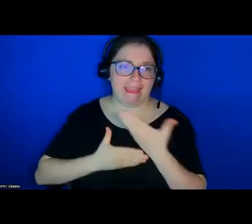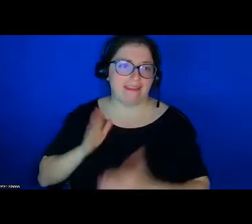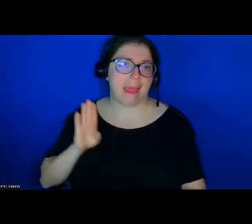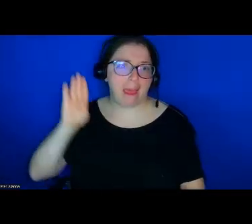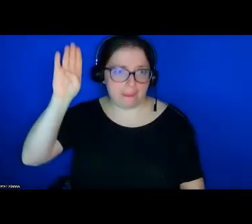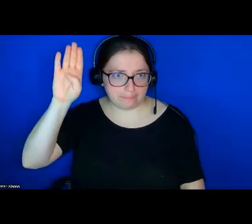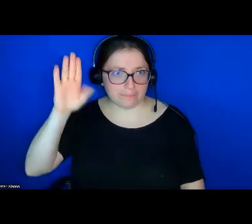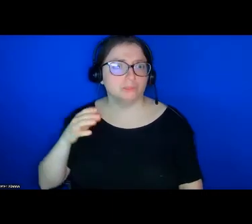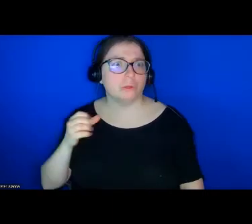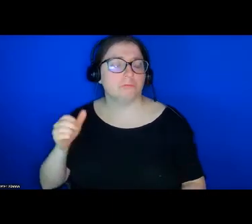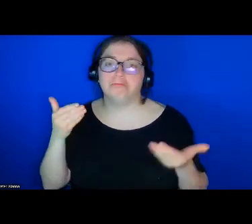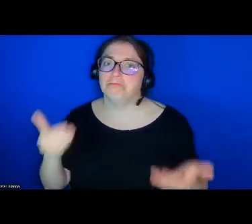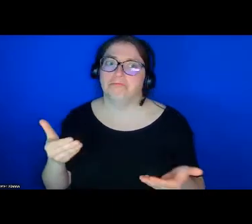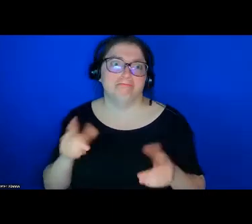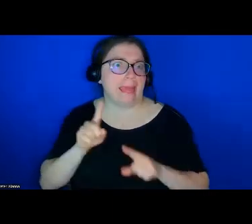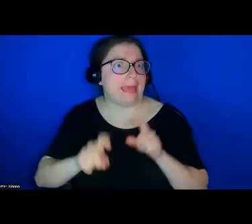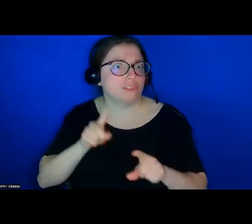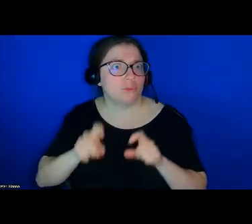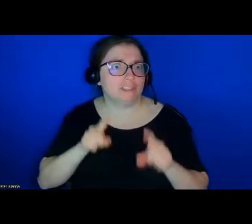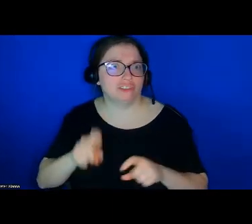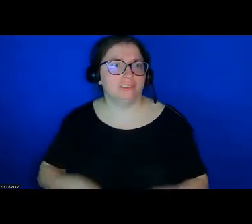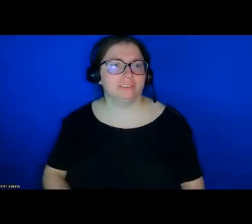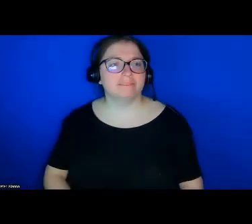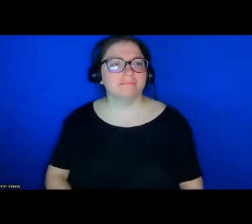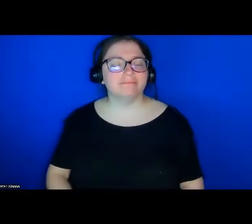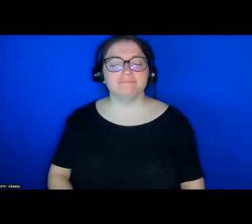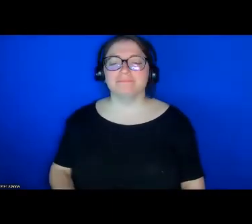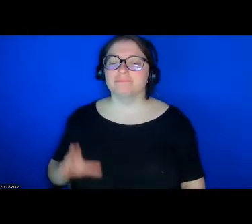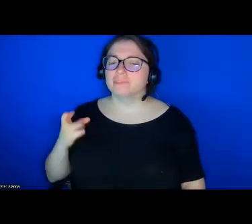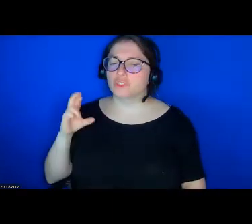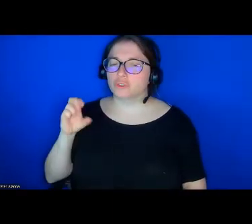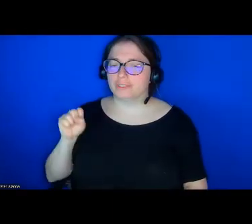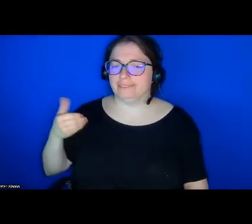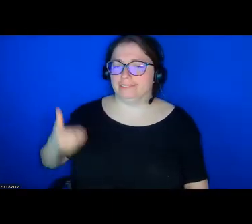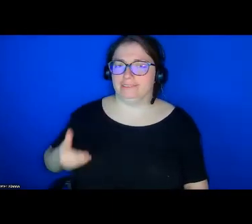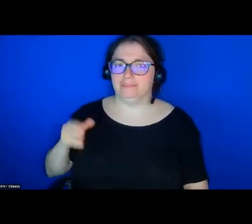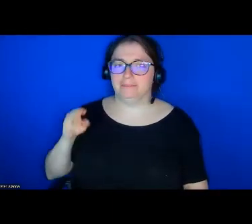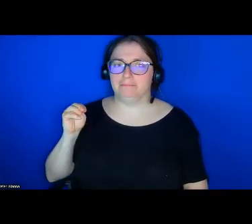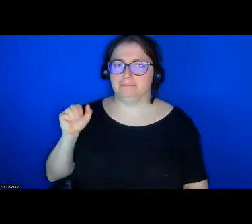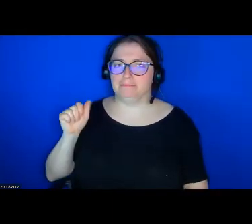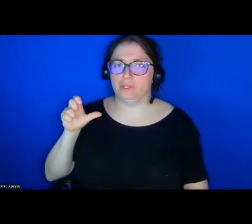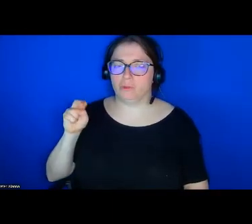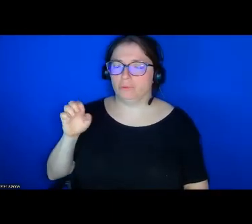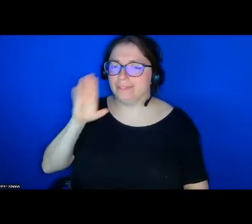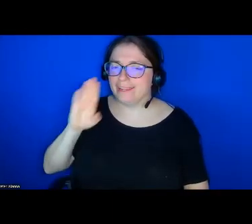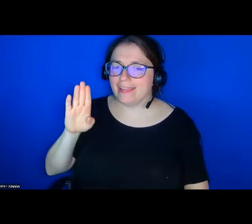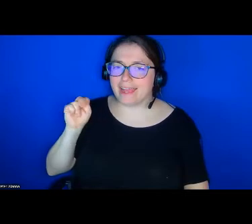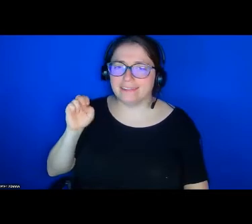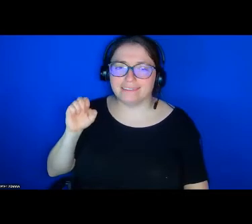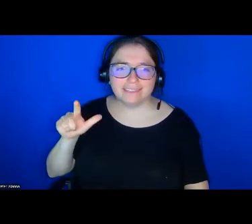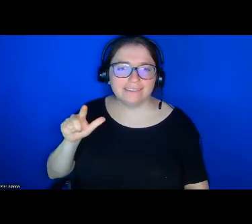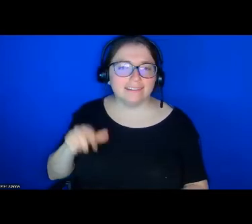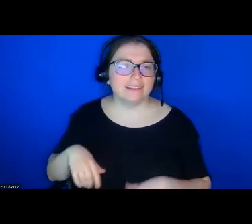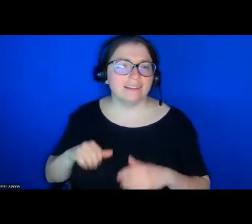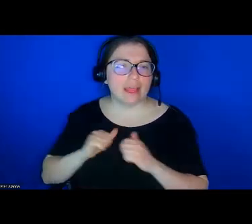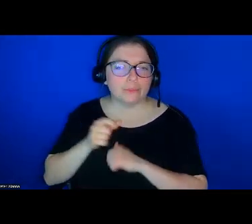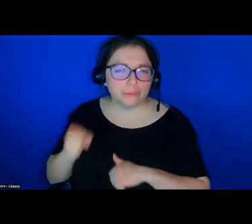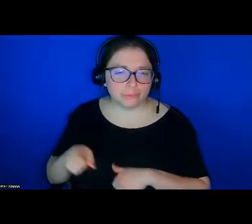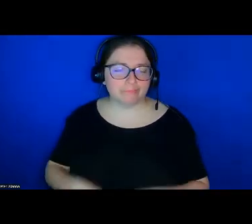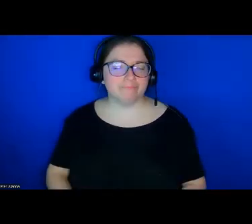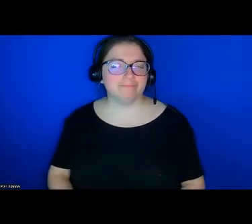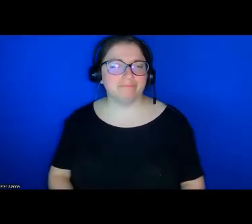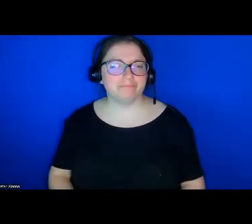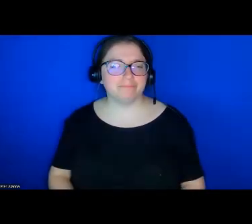thank you Amanda hi Neil how are you great Chris Chris Malone um um